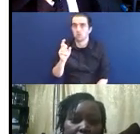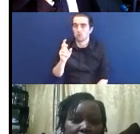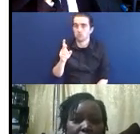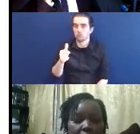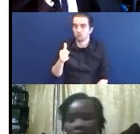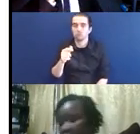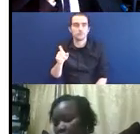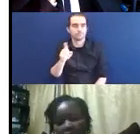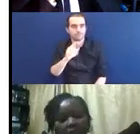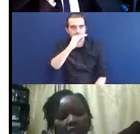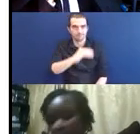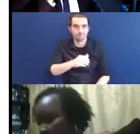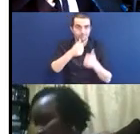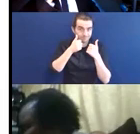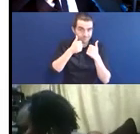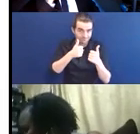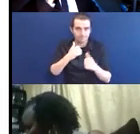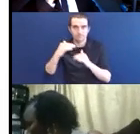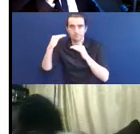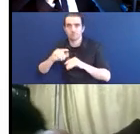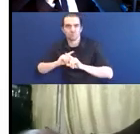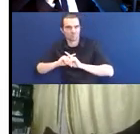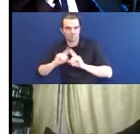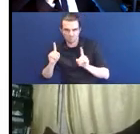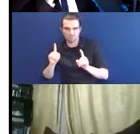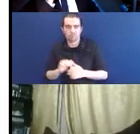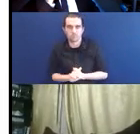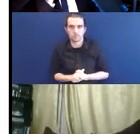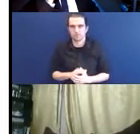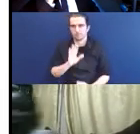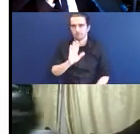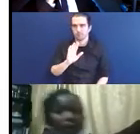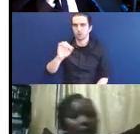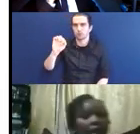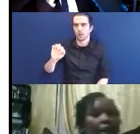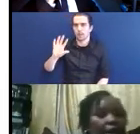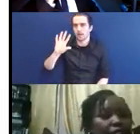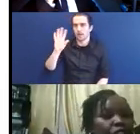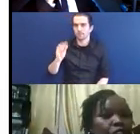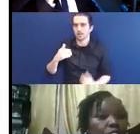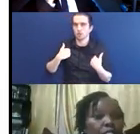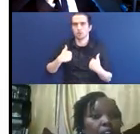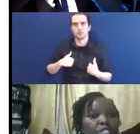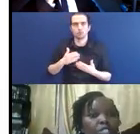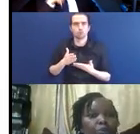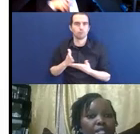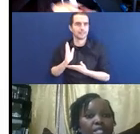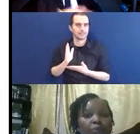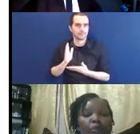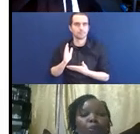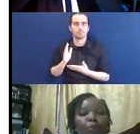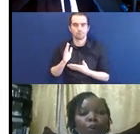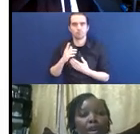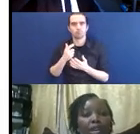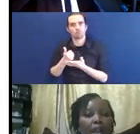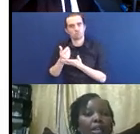Employers. Okay. Don't assume that